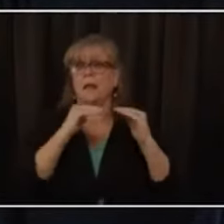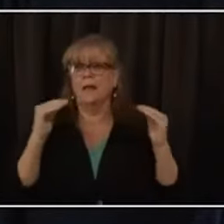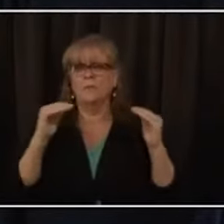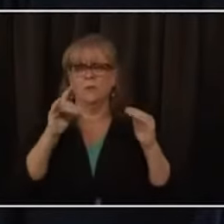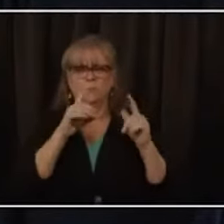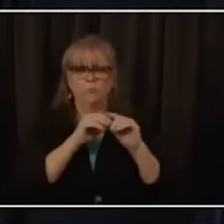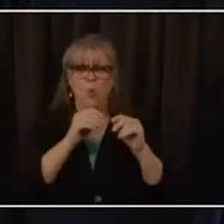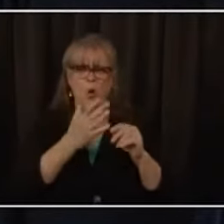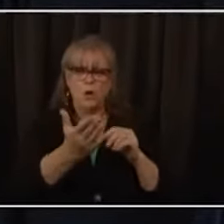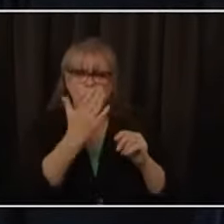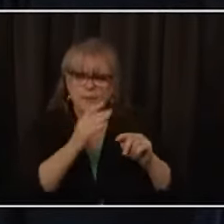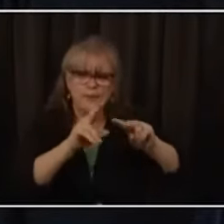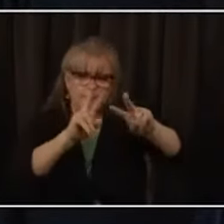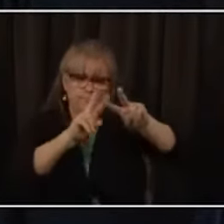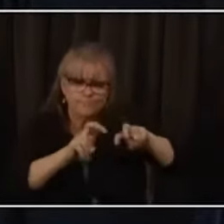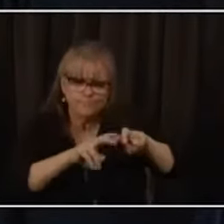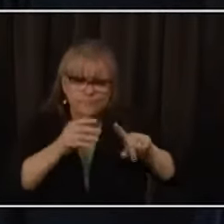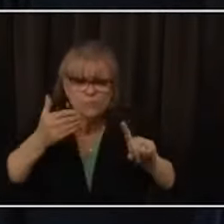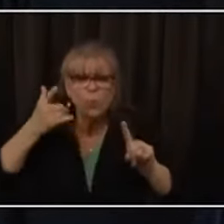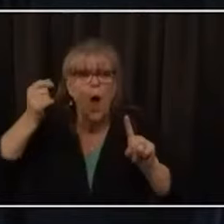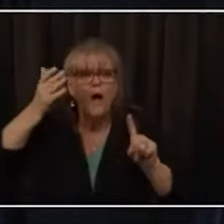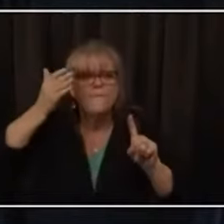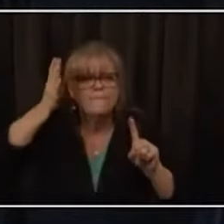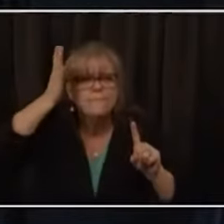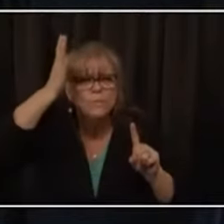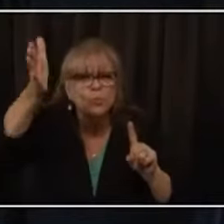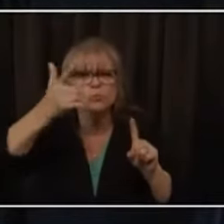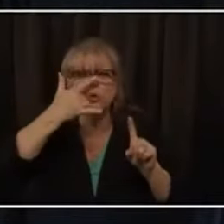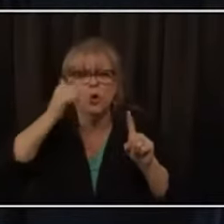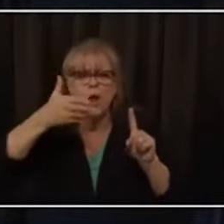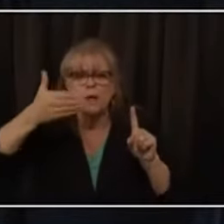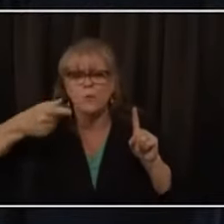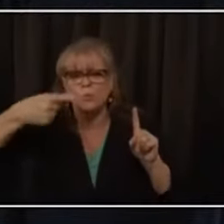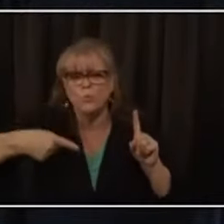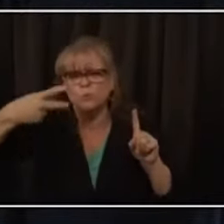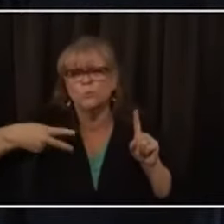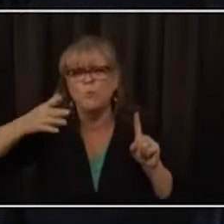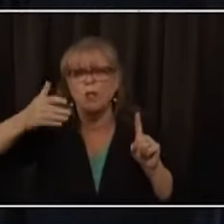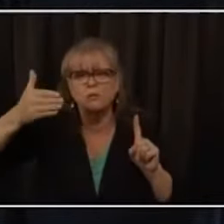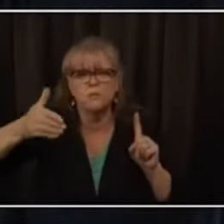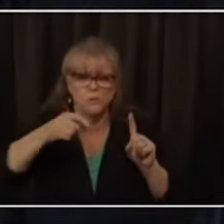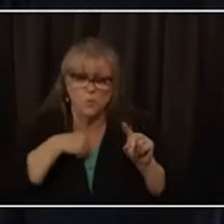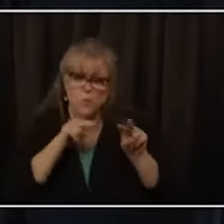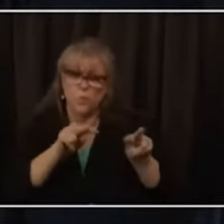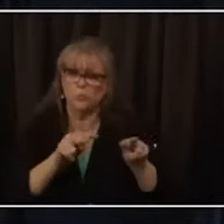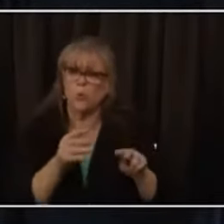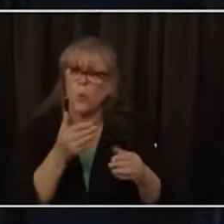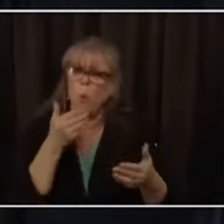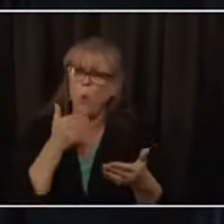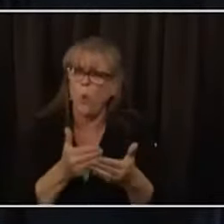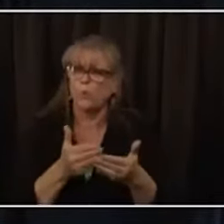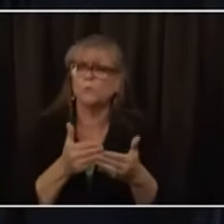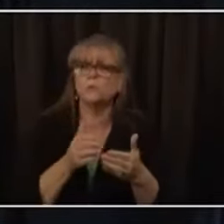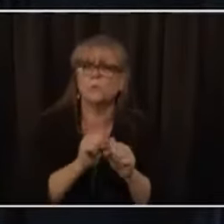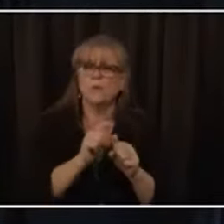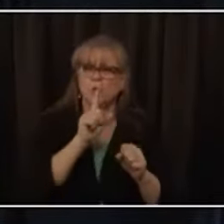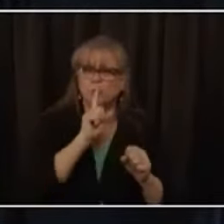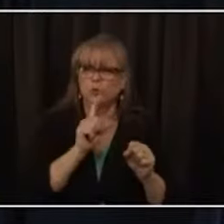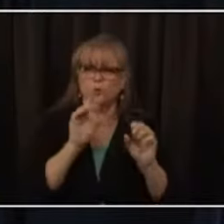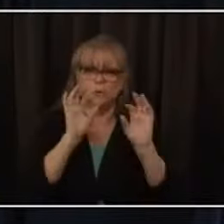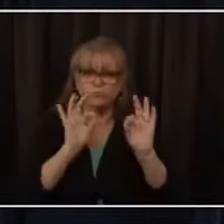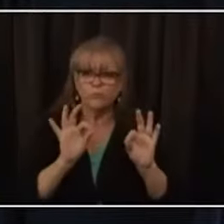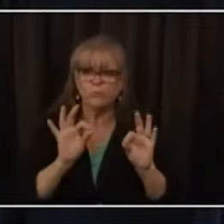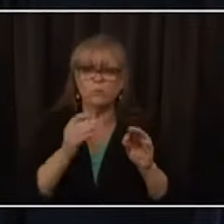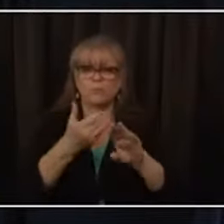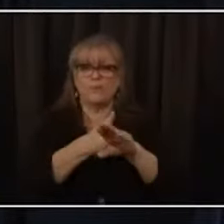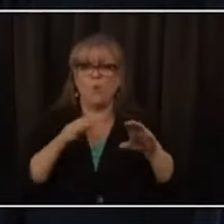which restrictions will, from full reopening, will be reinstated only if a certain key metric is exceeded. And